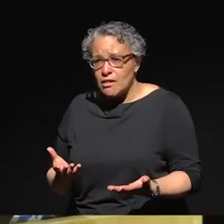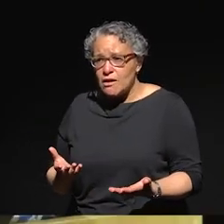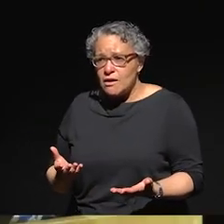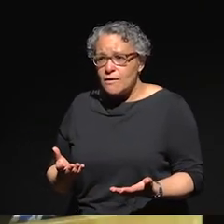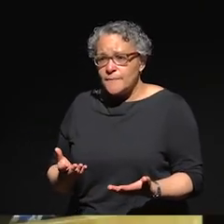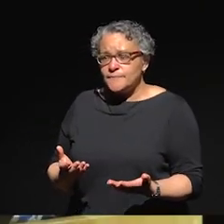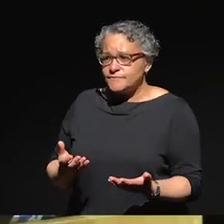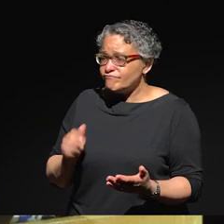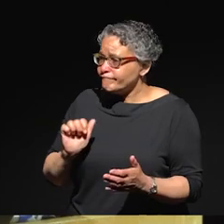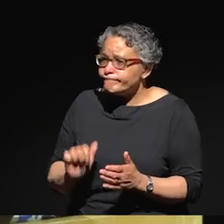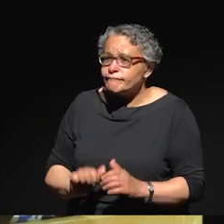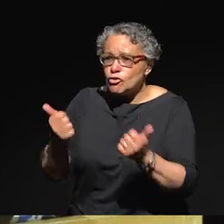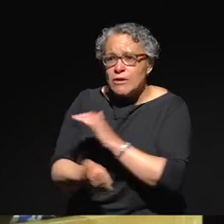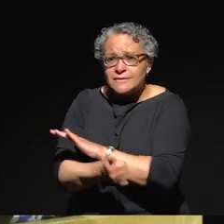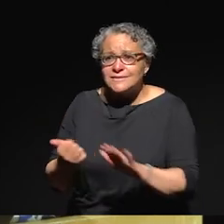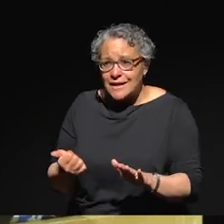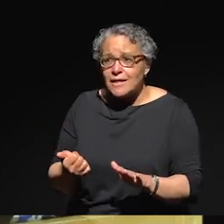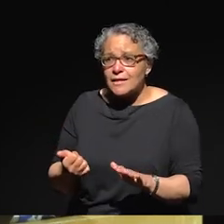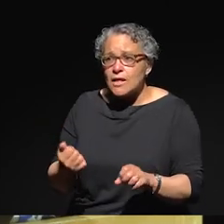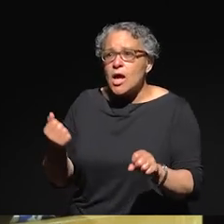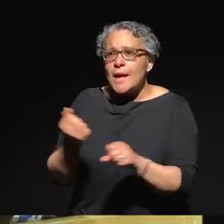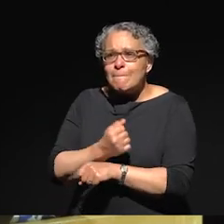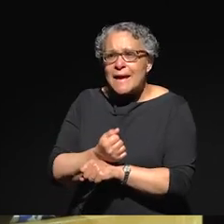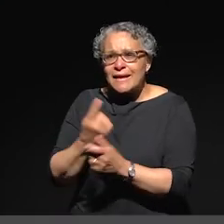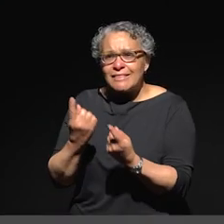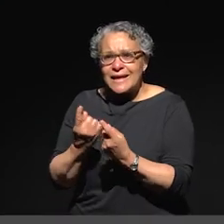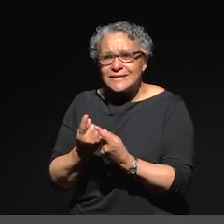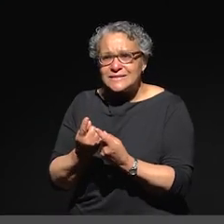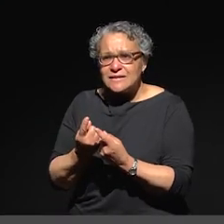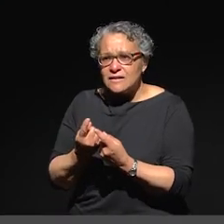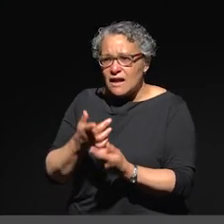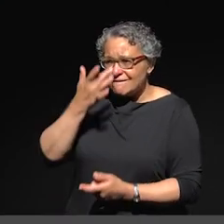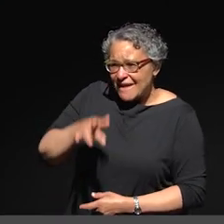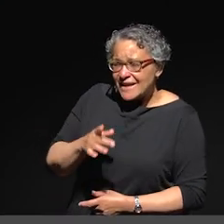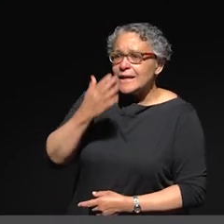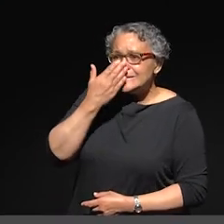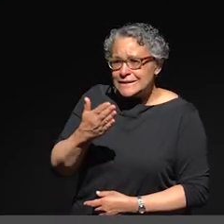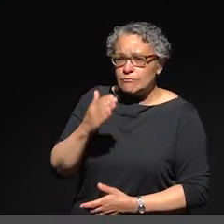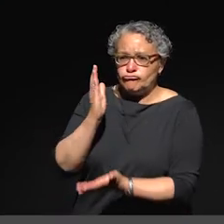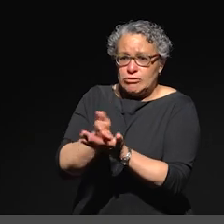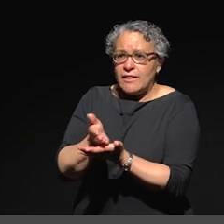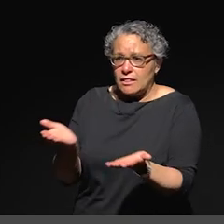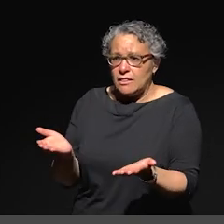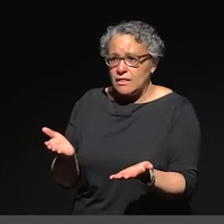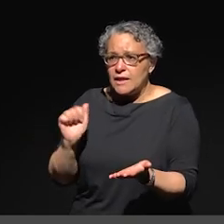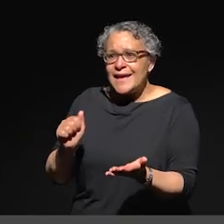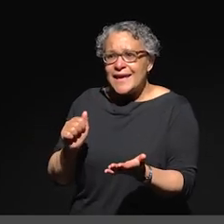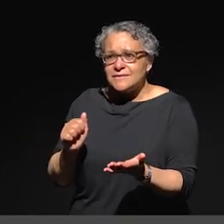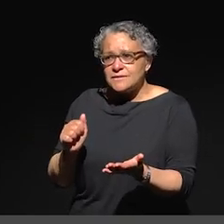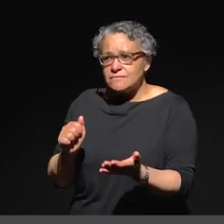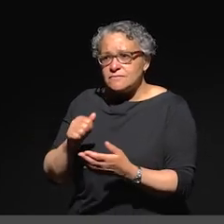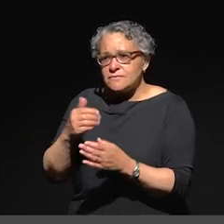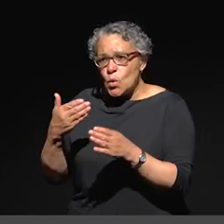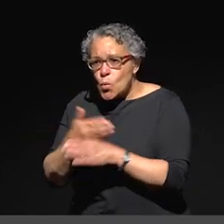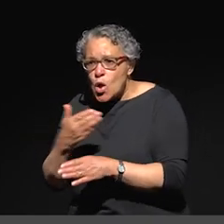is one of his great skills, is making the contrived seem natural. And this is something that his contemporaries really single out